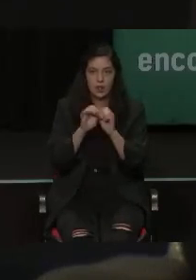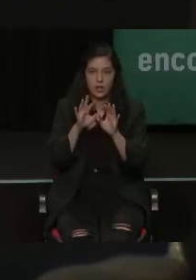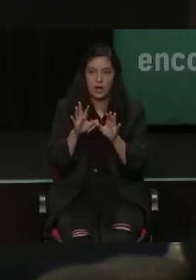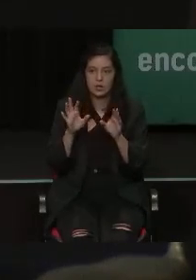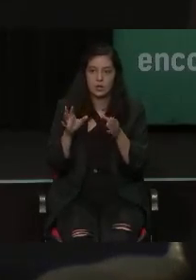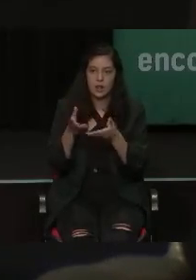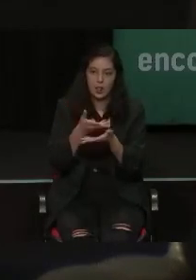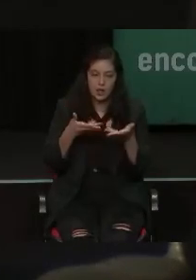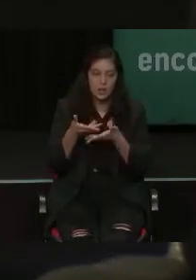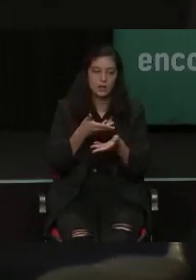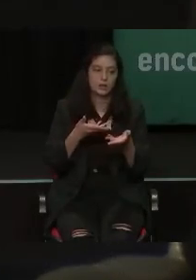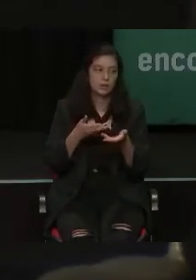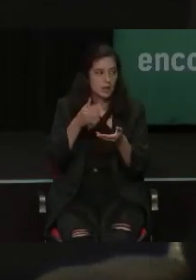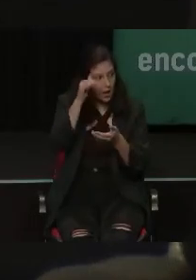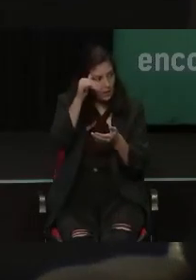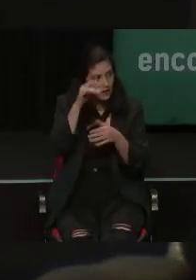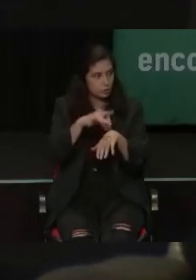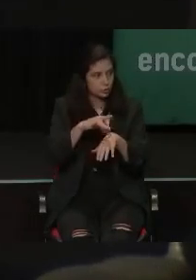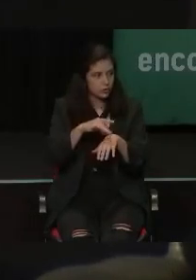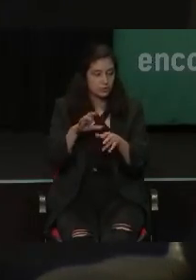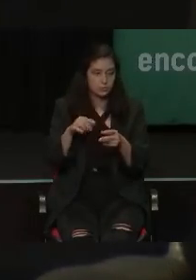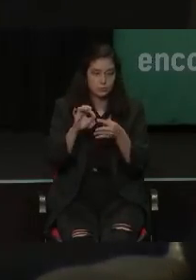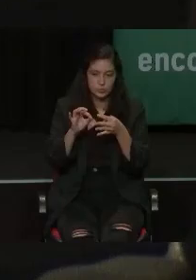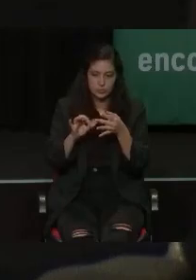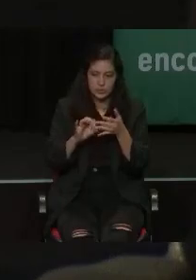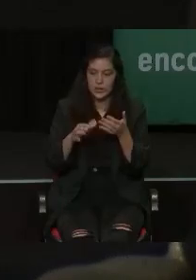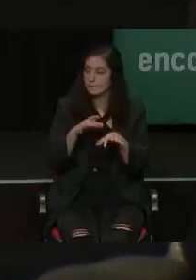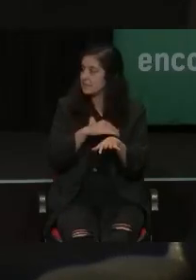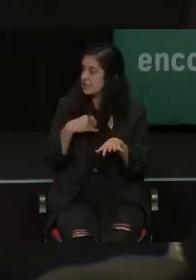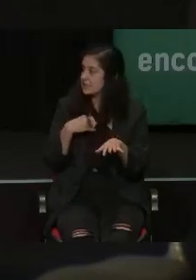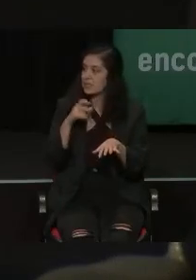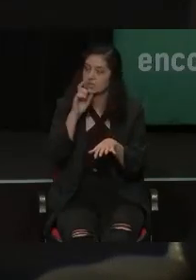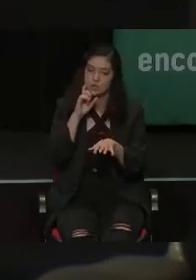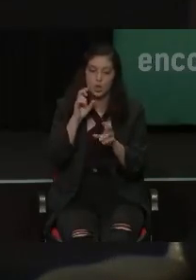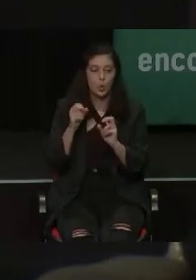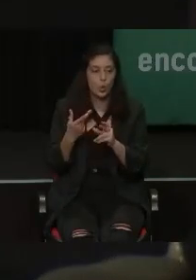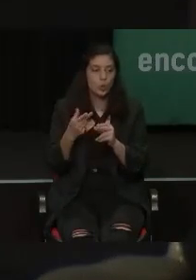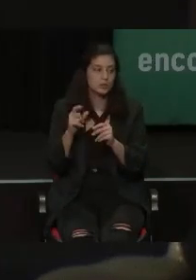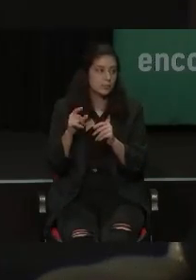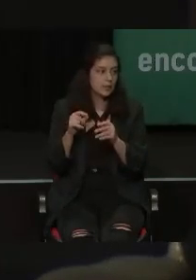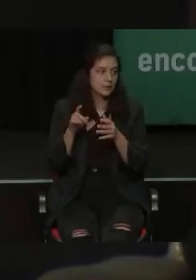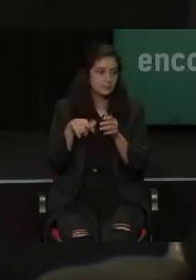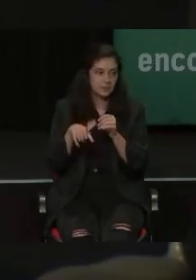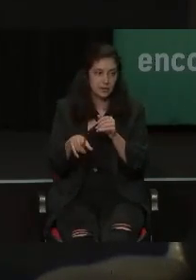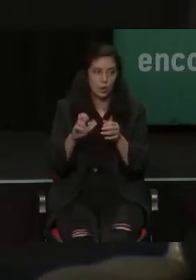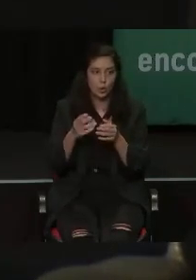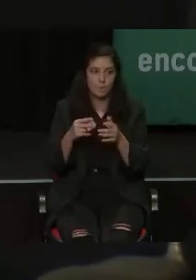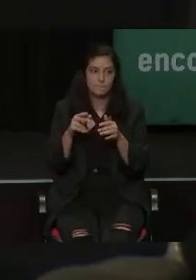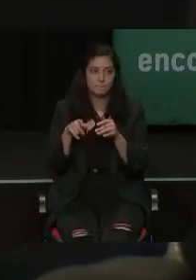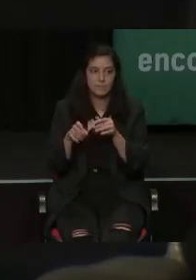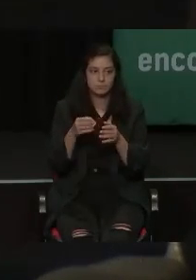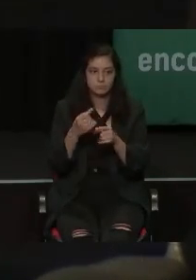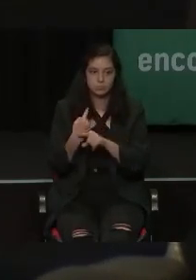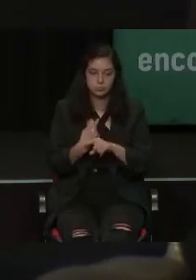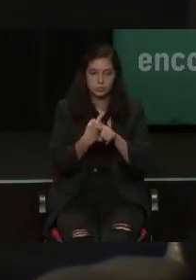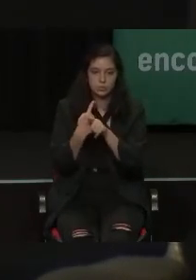skin infections, colonization, a sick animal with Staphylococcus with resistance with a